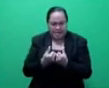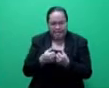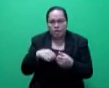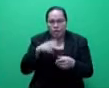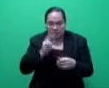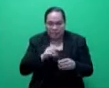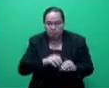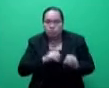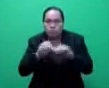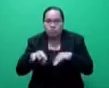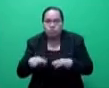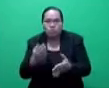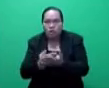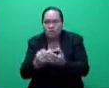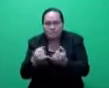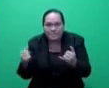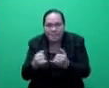businesses are more crucial than ever,